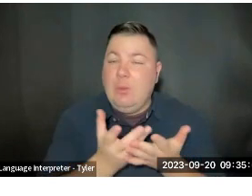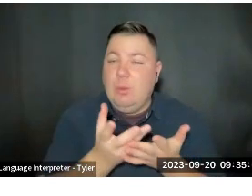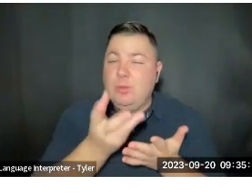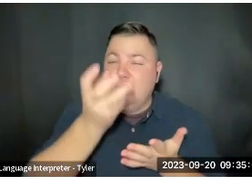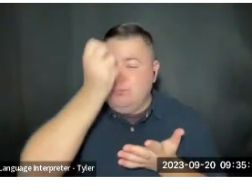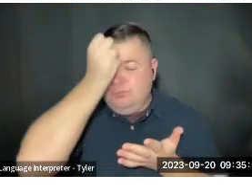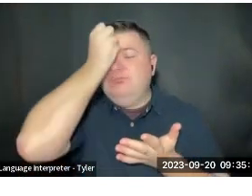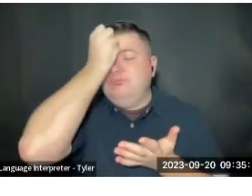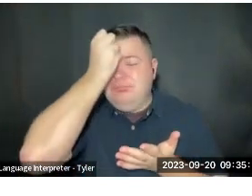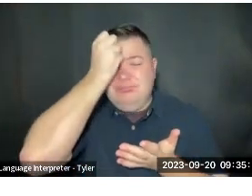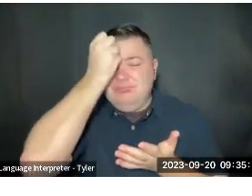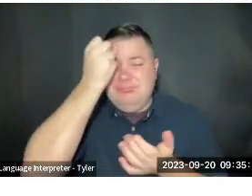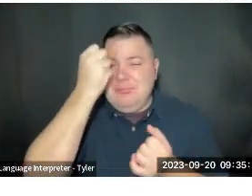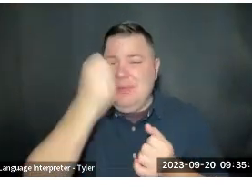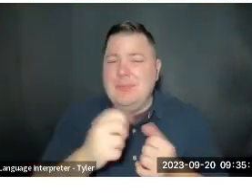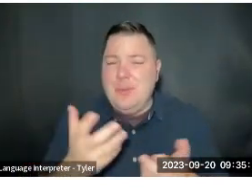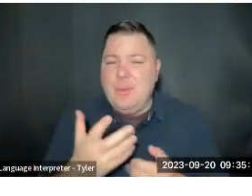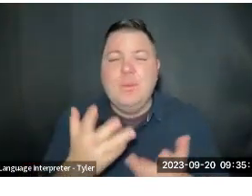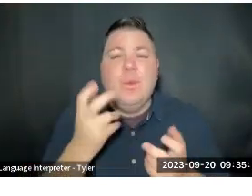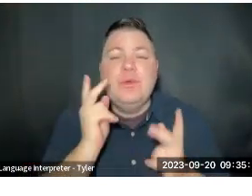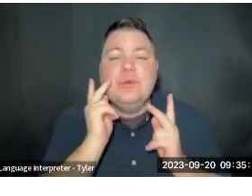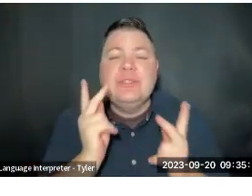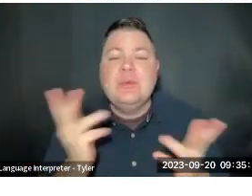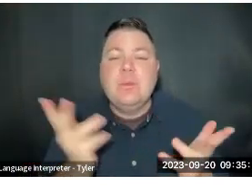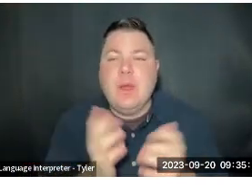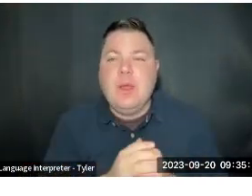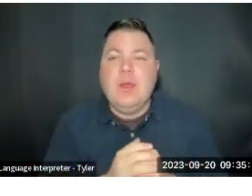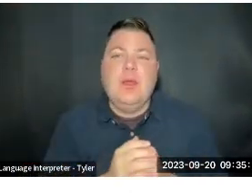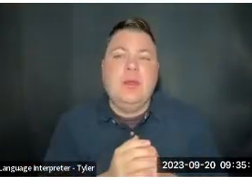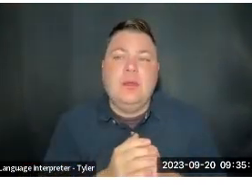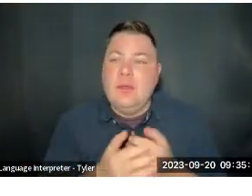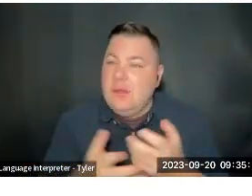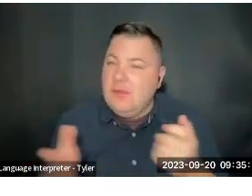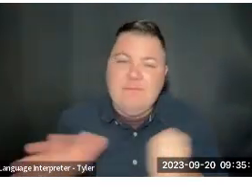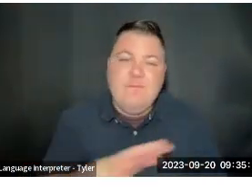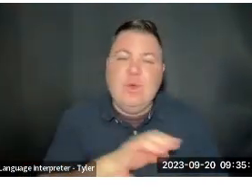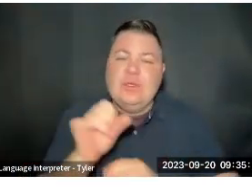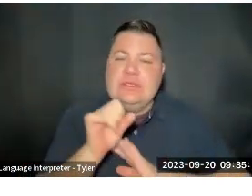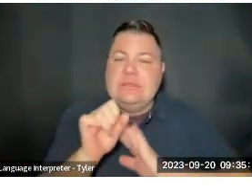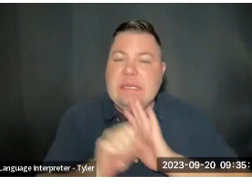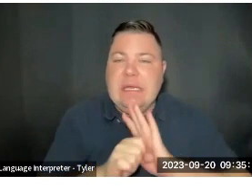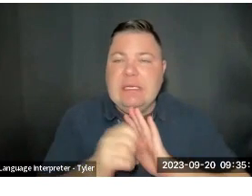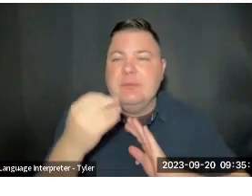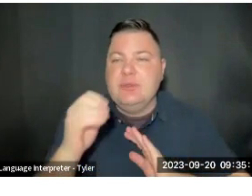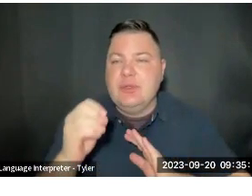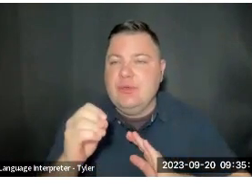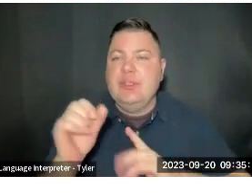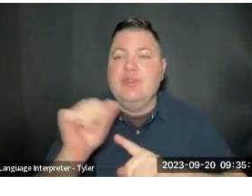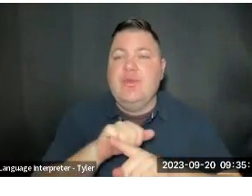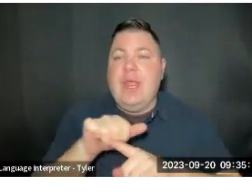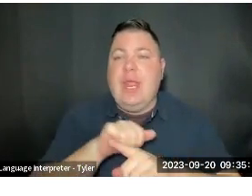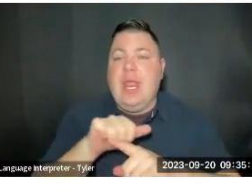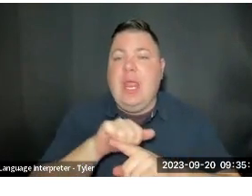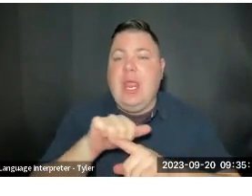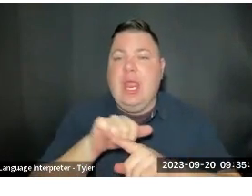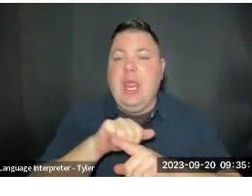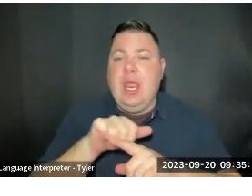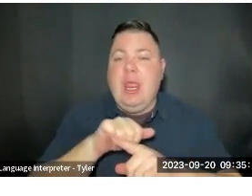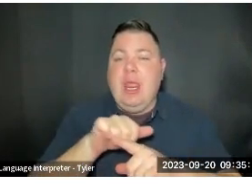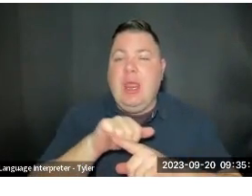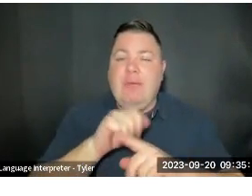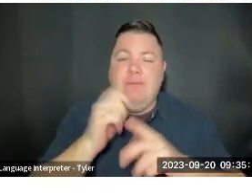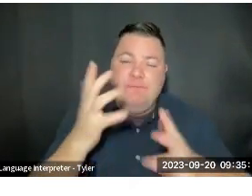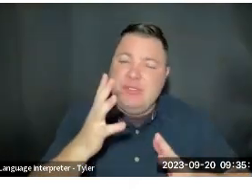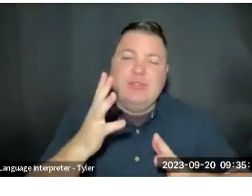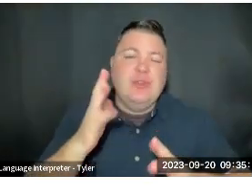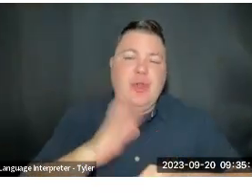to see the entire state of Missouri trained in mental health first aid. One of the